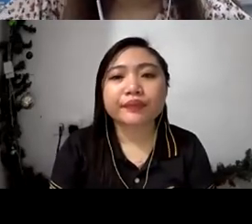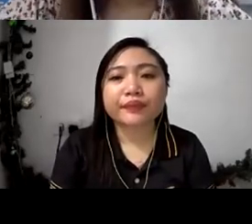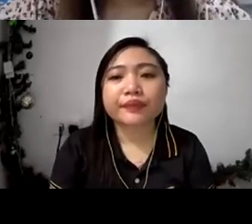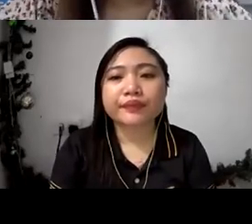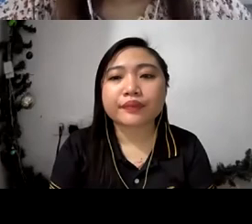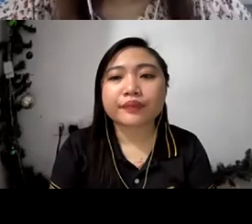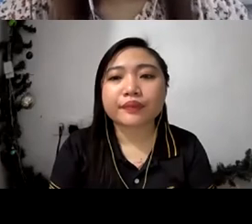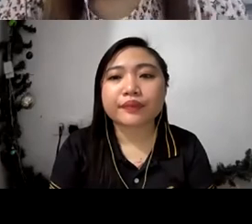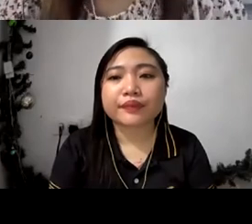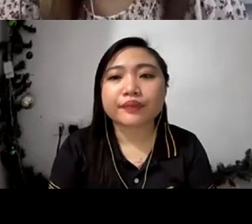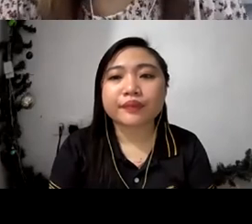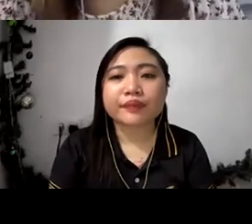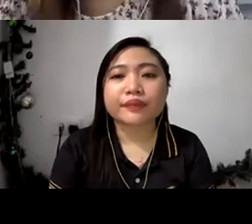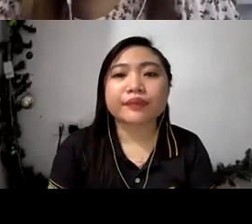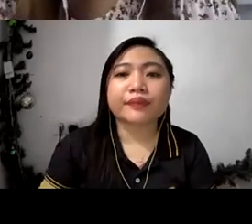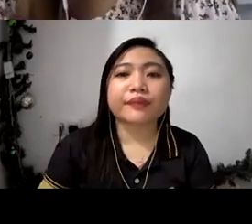Last question.